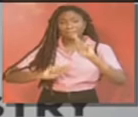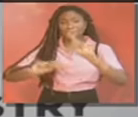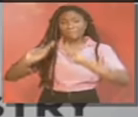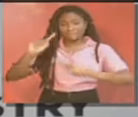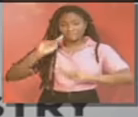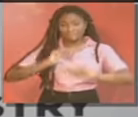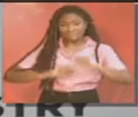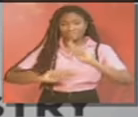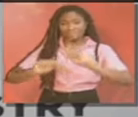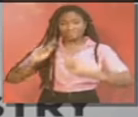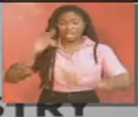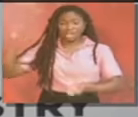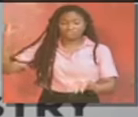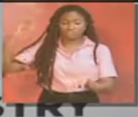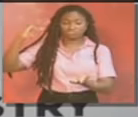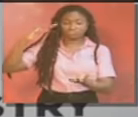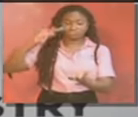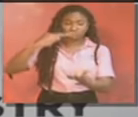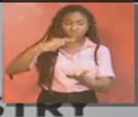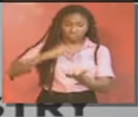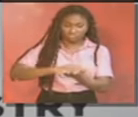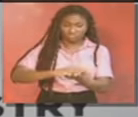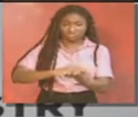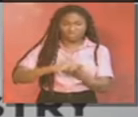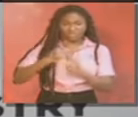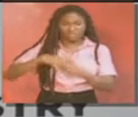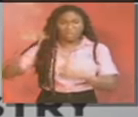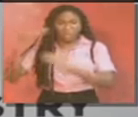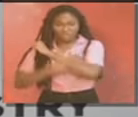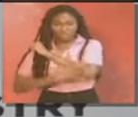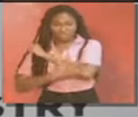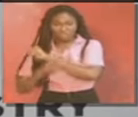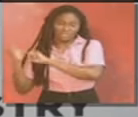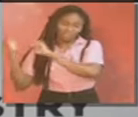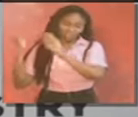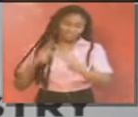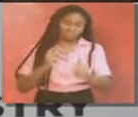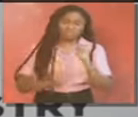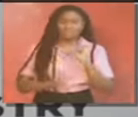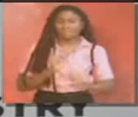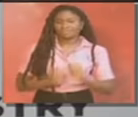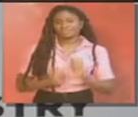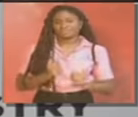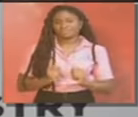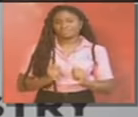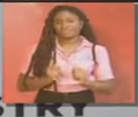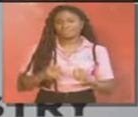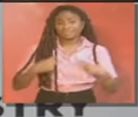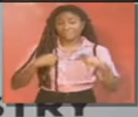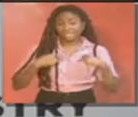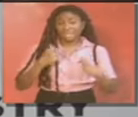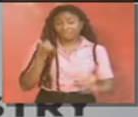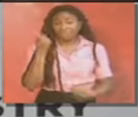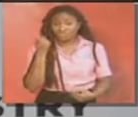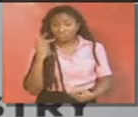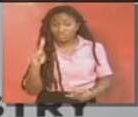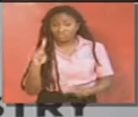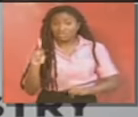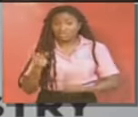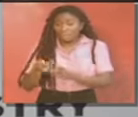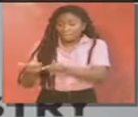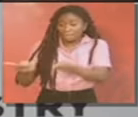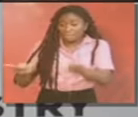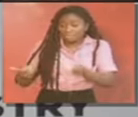representing repatriated nationals. At this point, there are 12 state and state-supervised quarantine